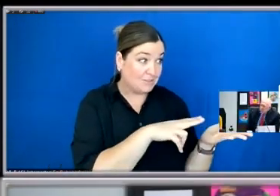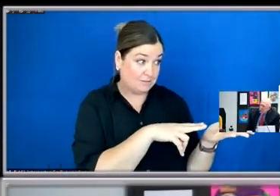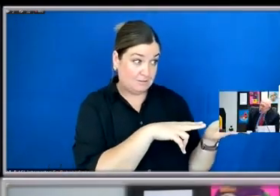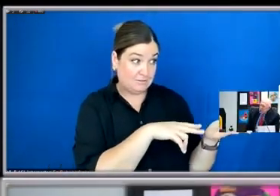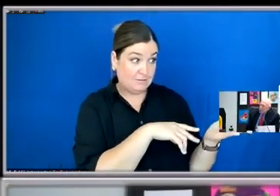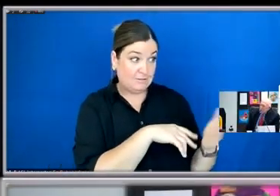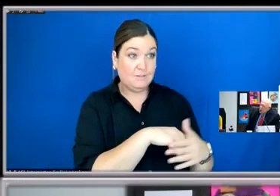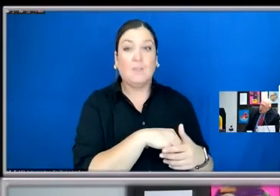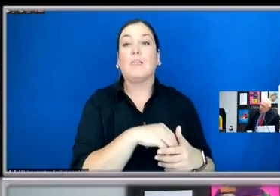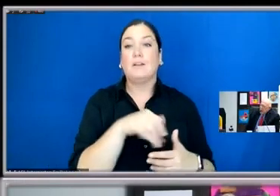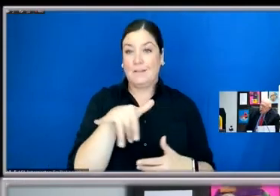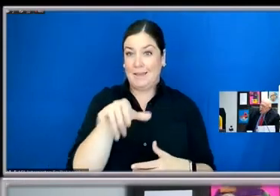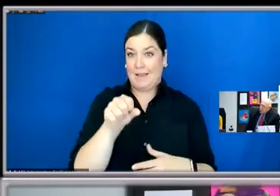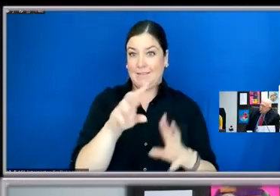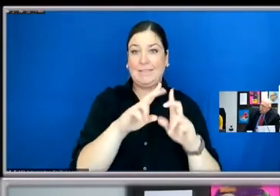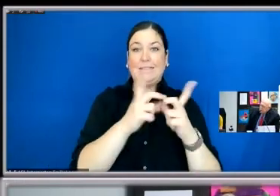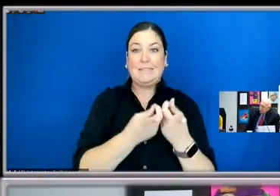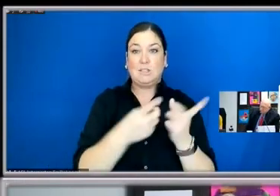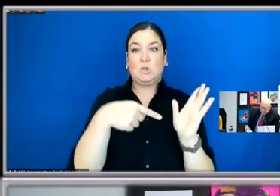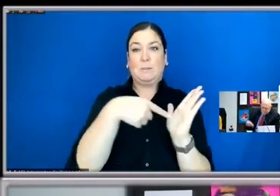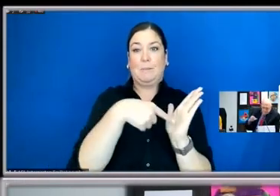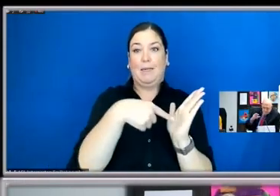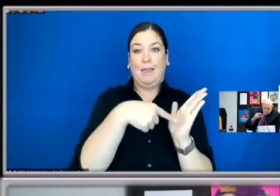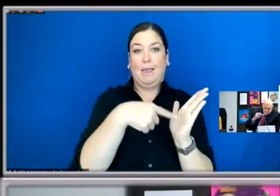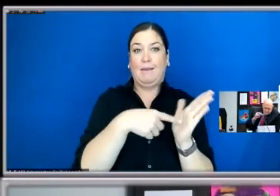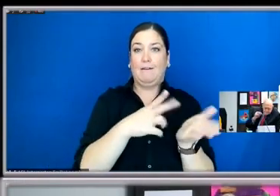The district billing contracts.